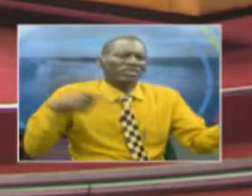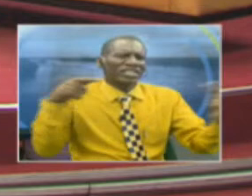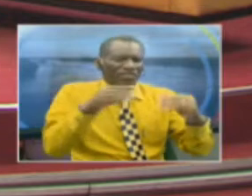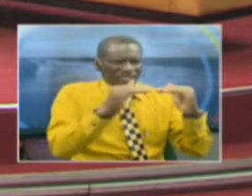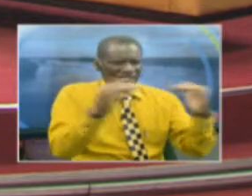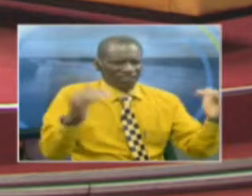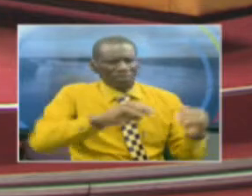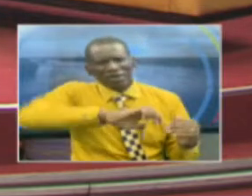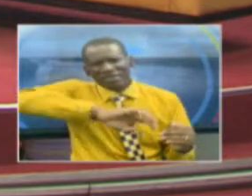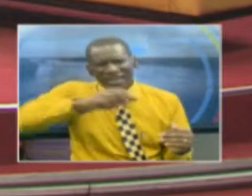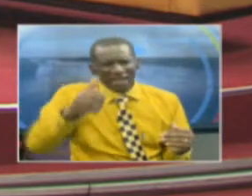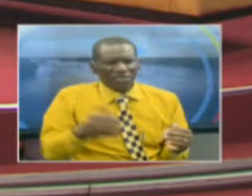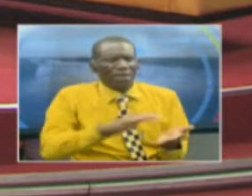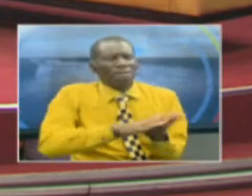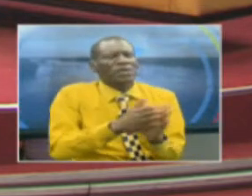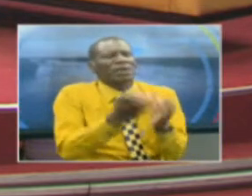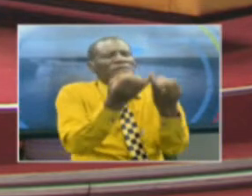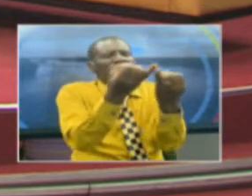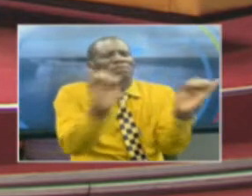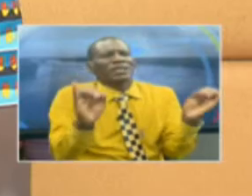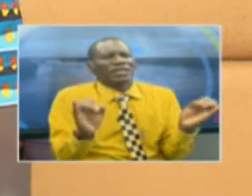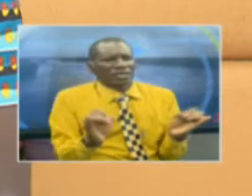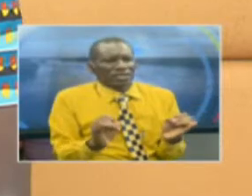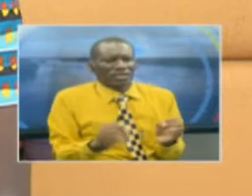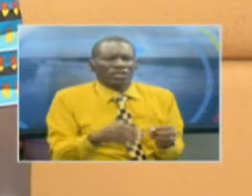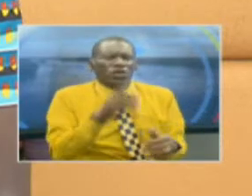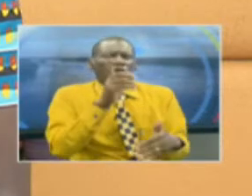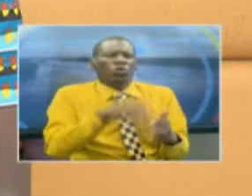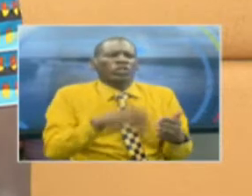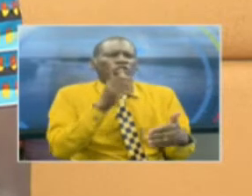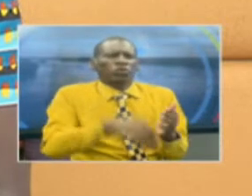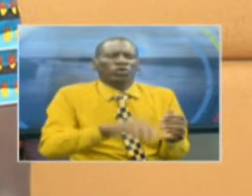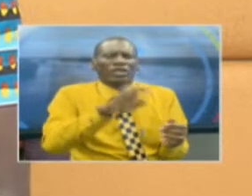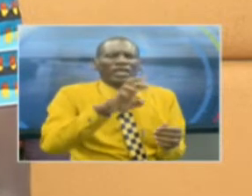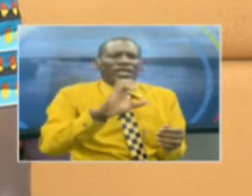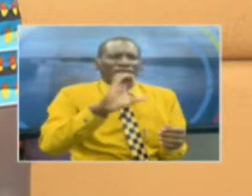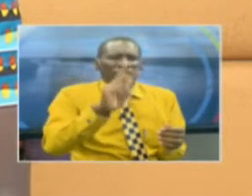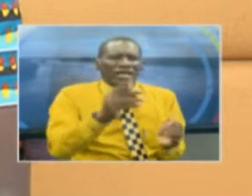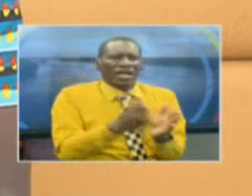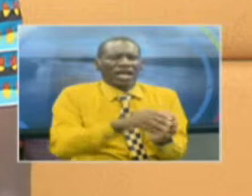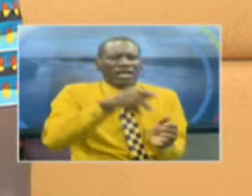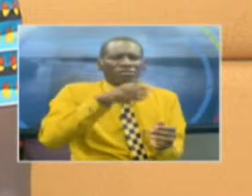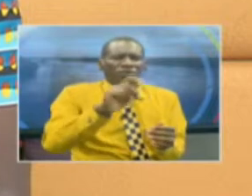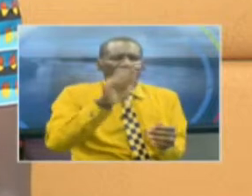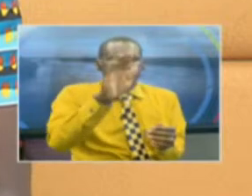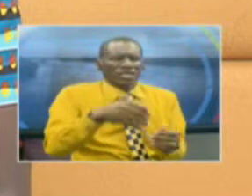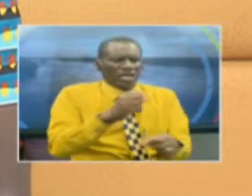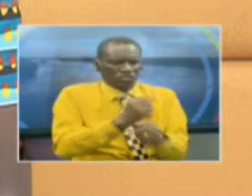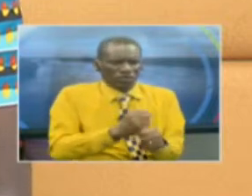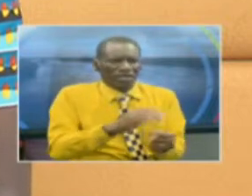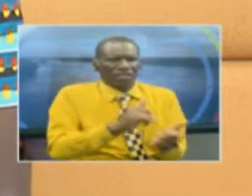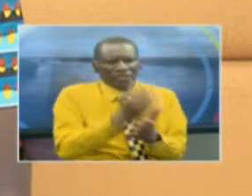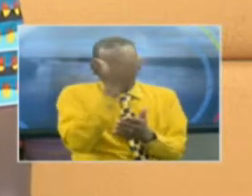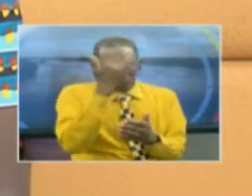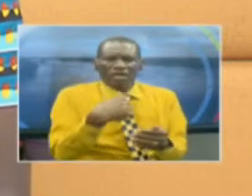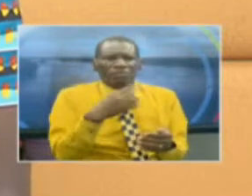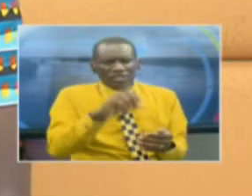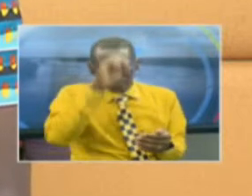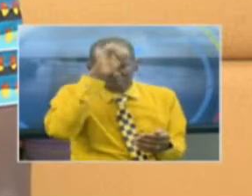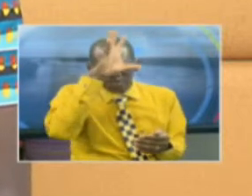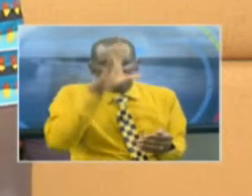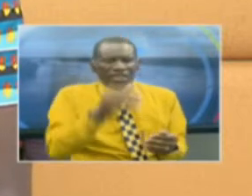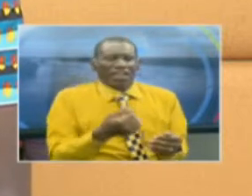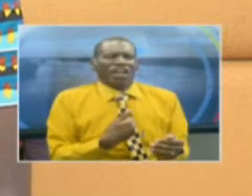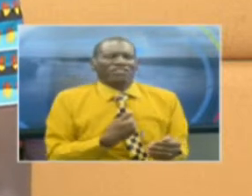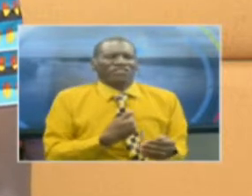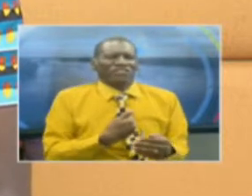rest become independent as a spouse. Which is what Eric and Purity do. Yes. That's why I said it's amazing. Their setup is amazing.